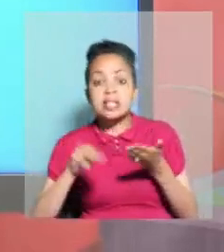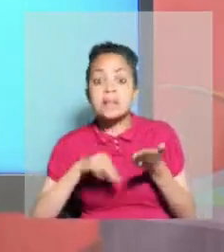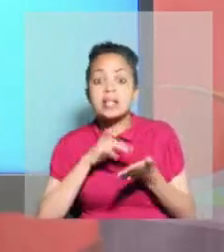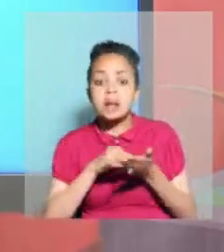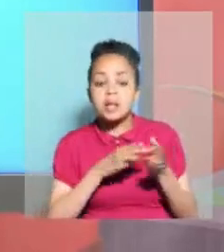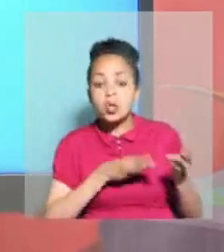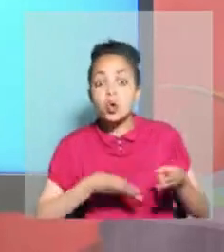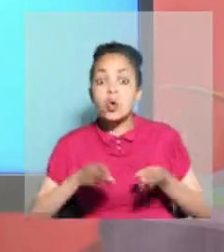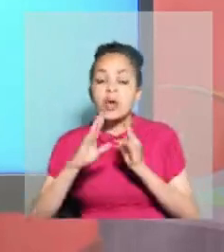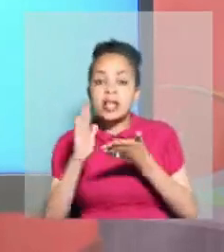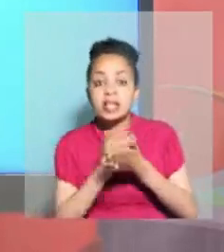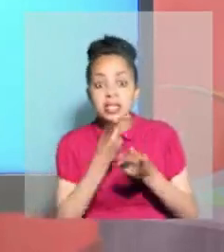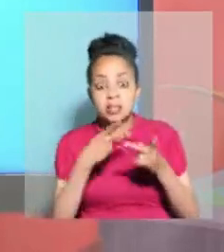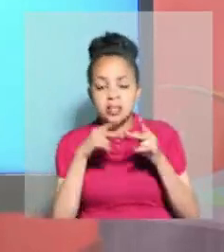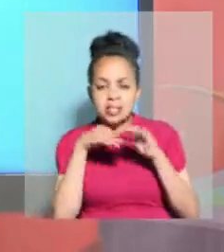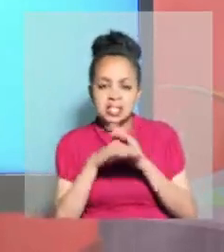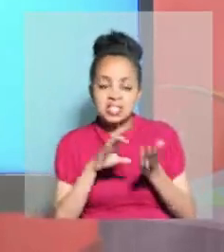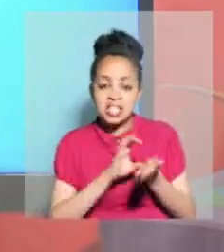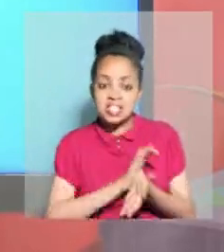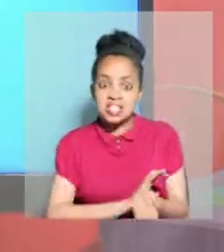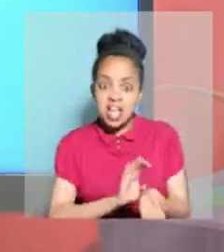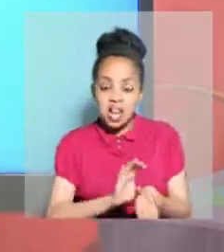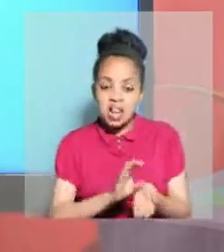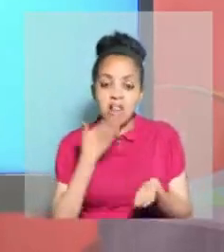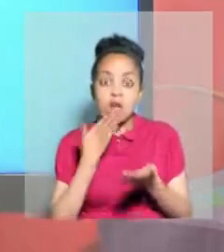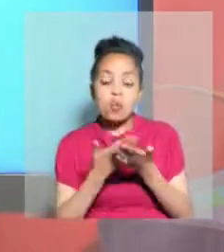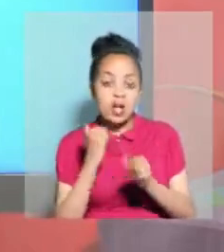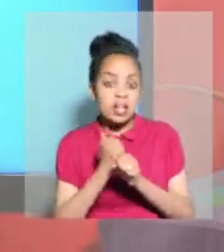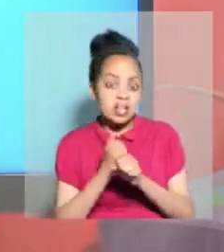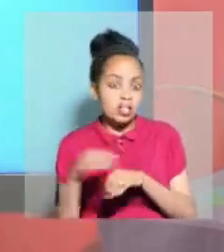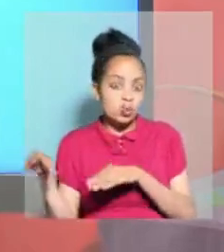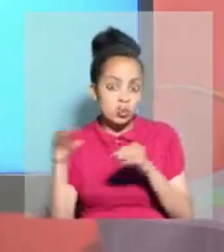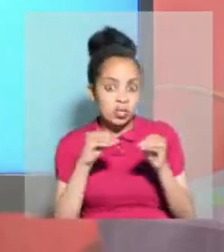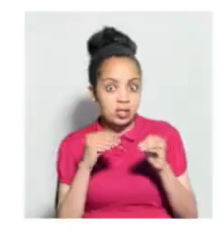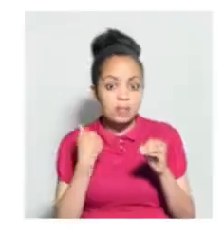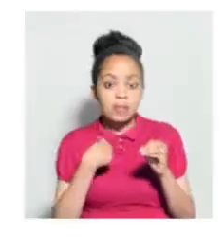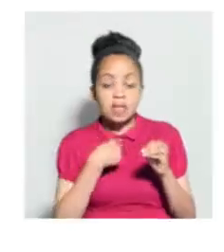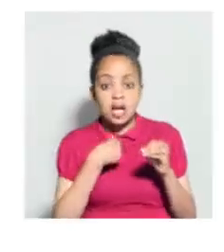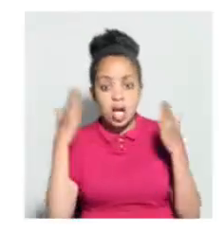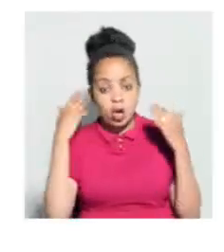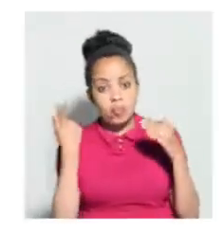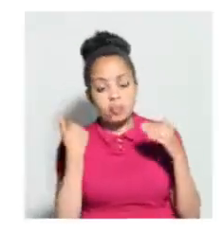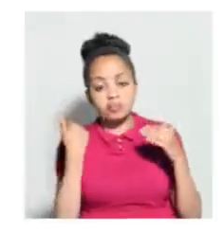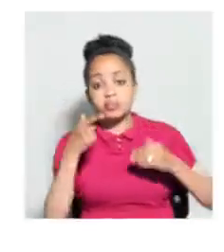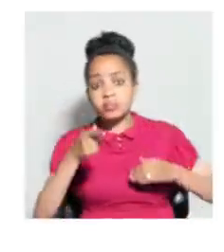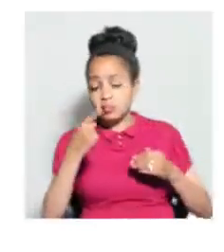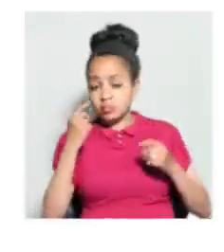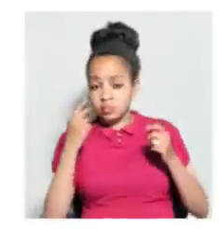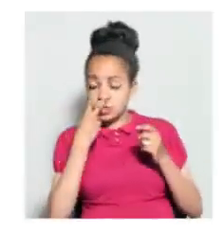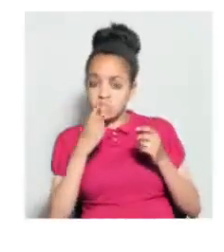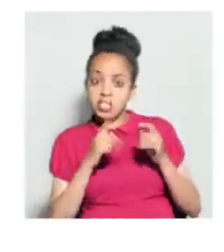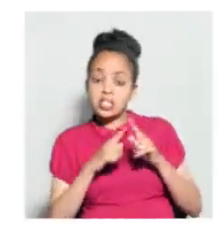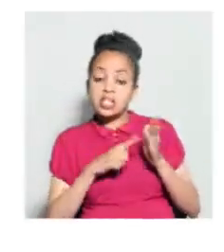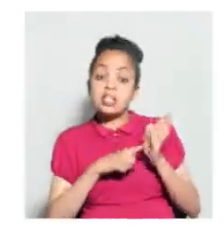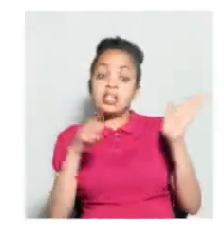metabolic pathways that can be takes place in the cell. Well done, student. I hope you maybe get clear to that